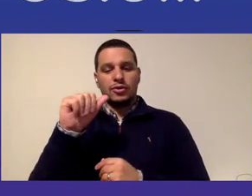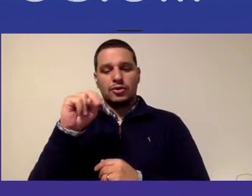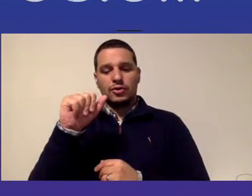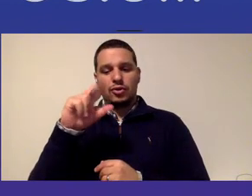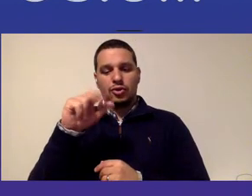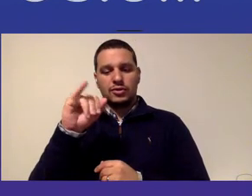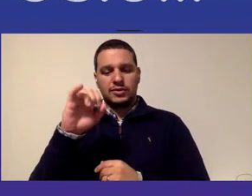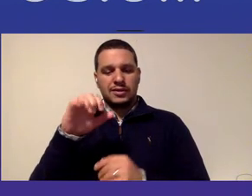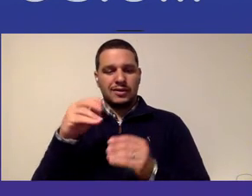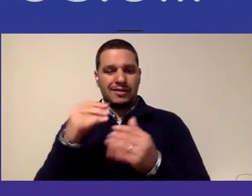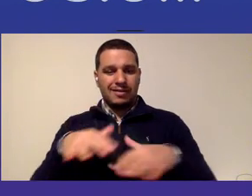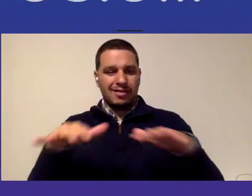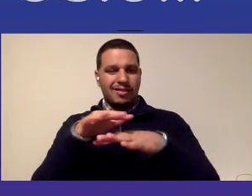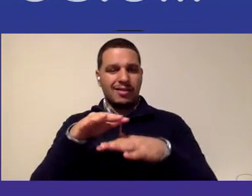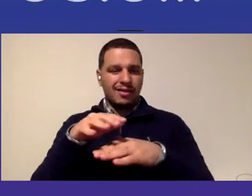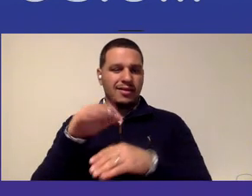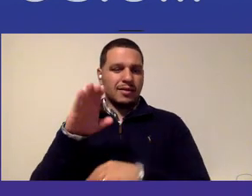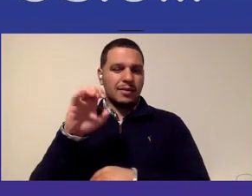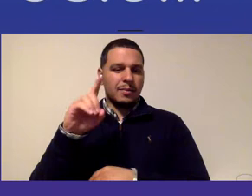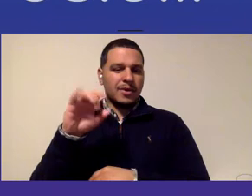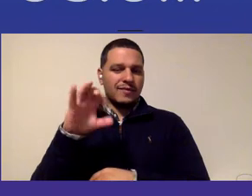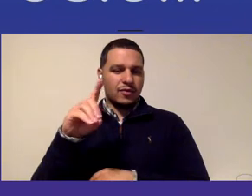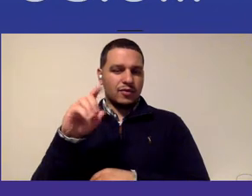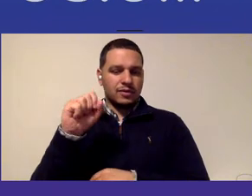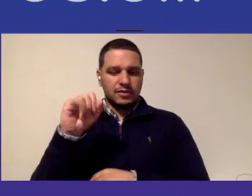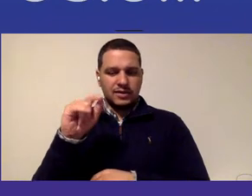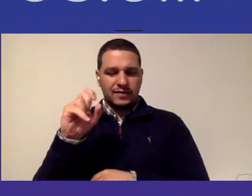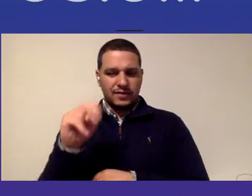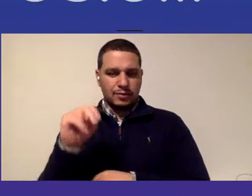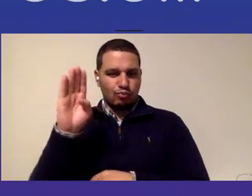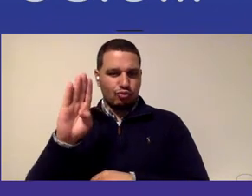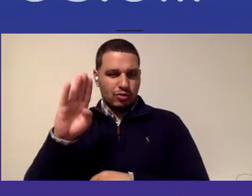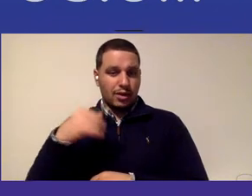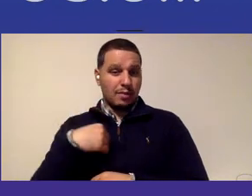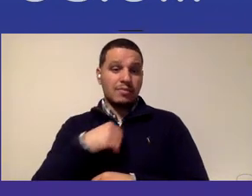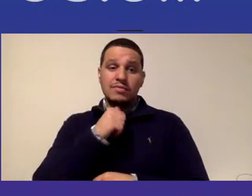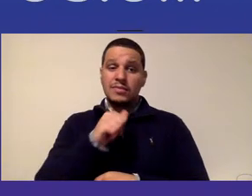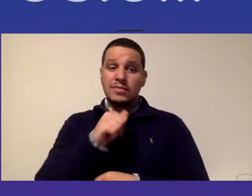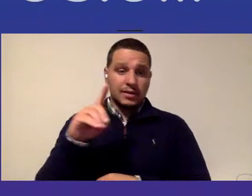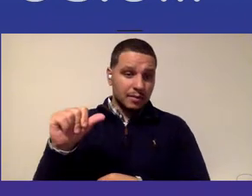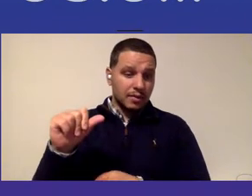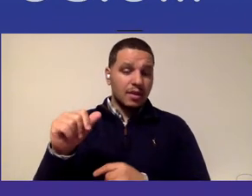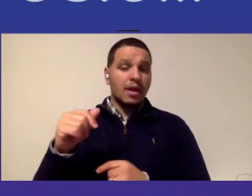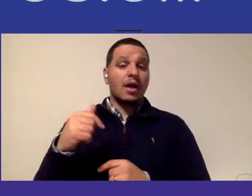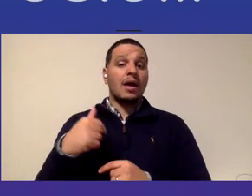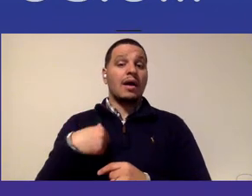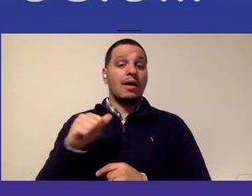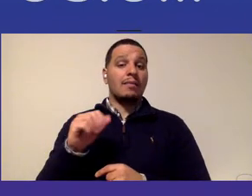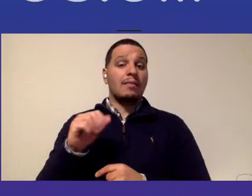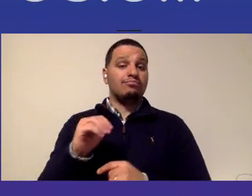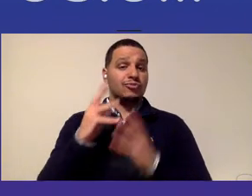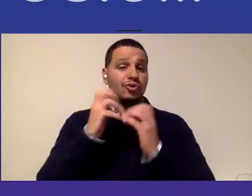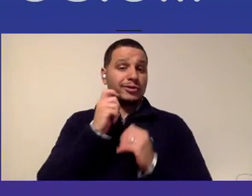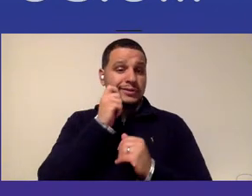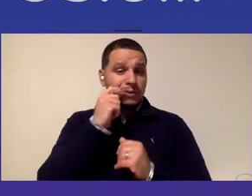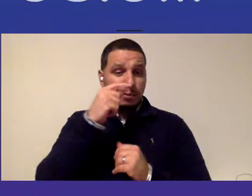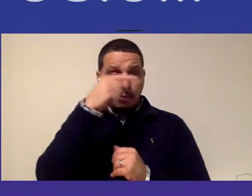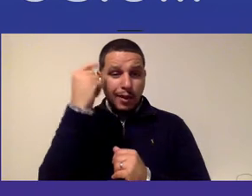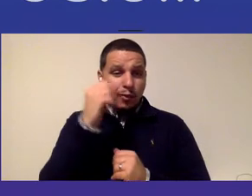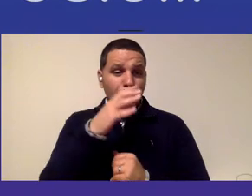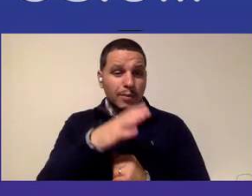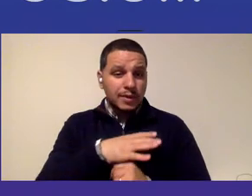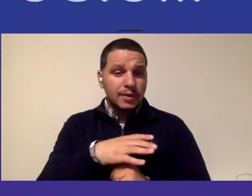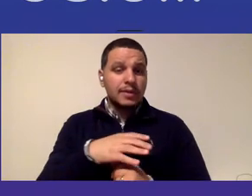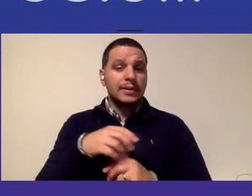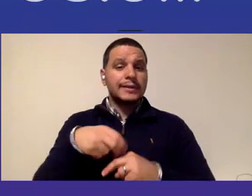now known as Bedford-Stuyvesant, Brooklyn. I am non-disabled and I am a dark-skinned Black woman seated